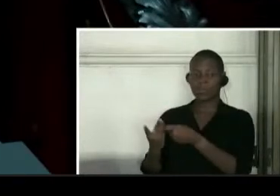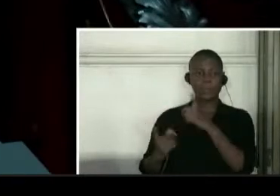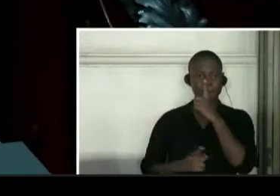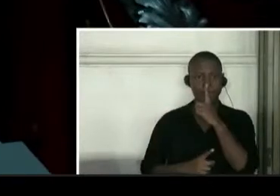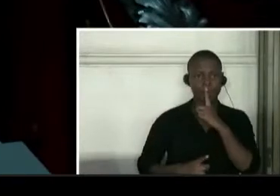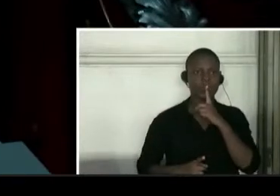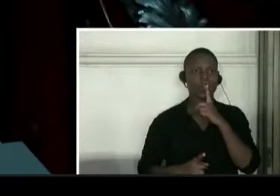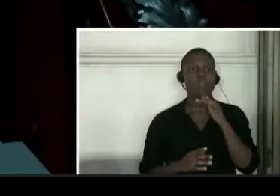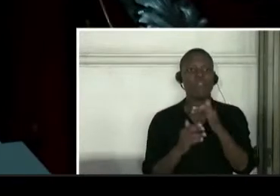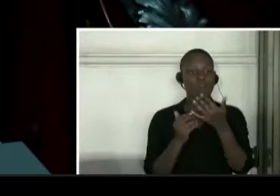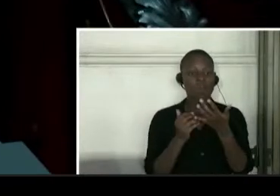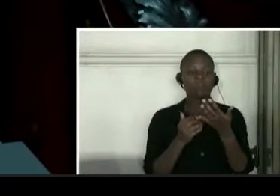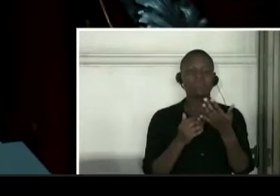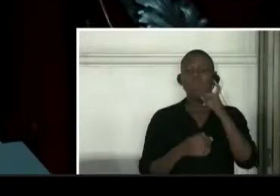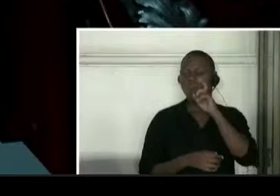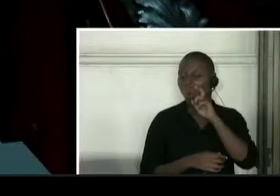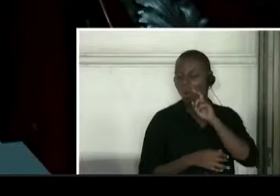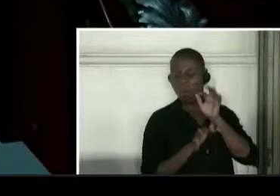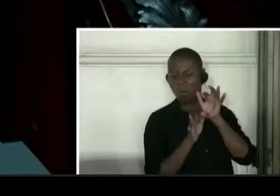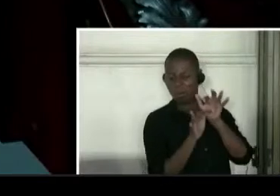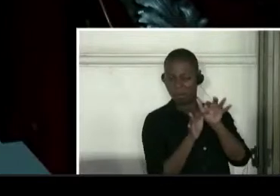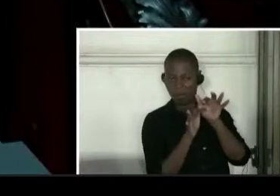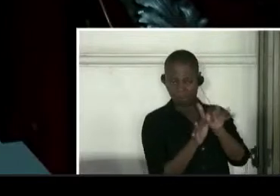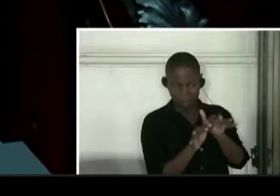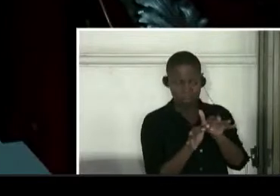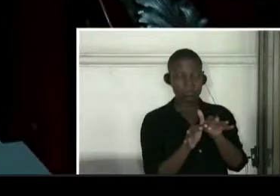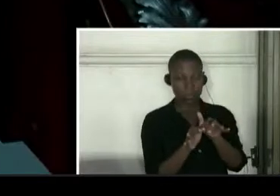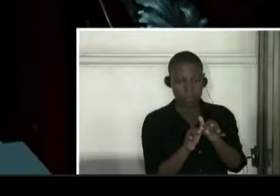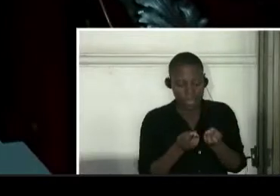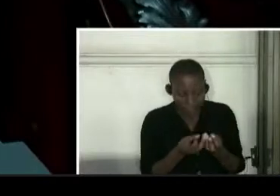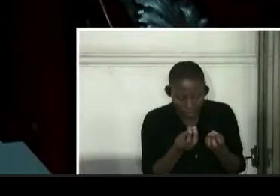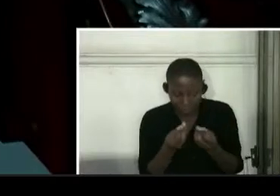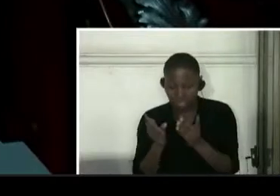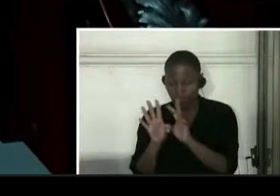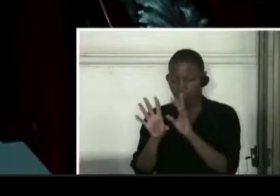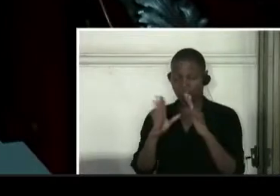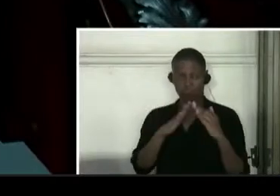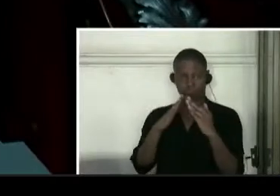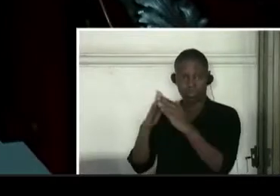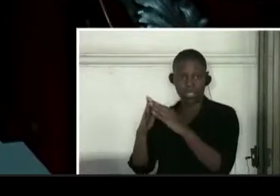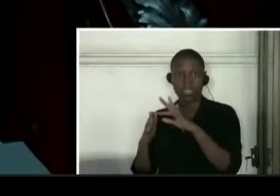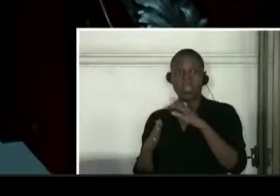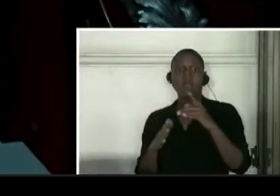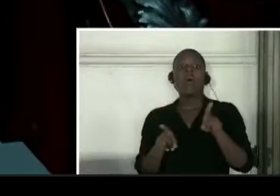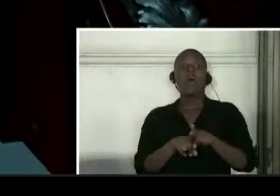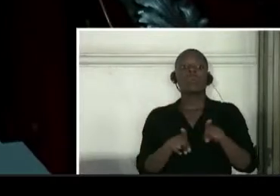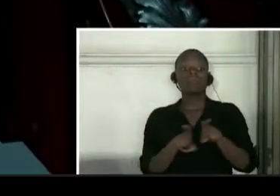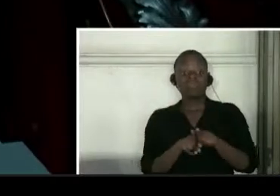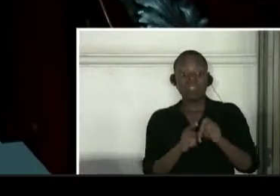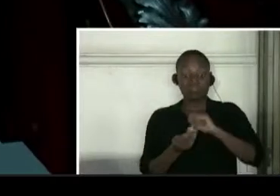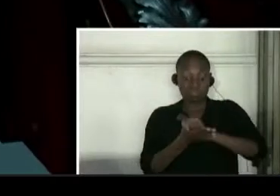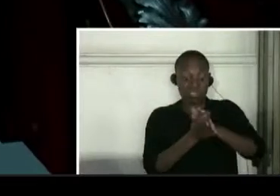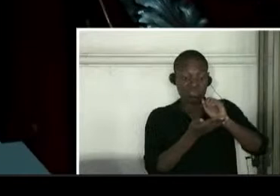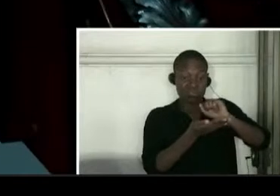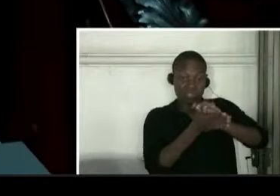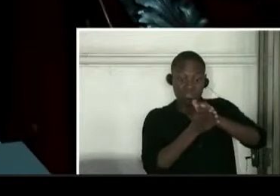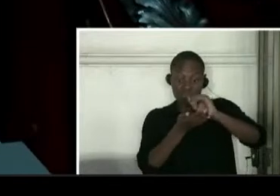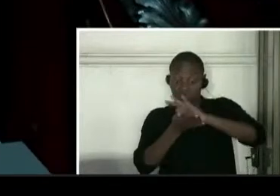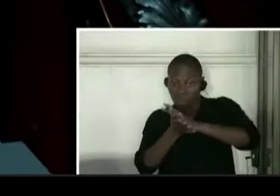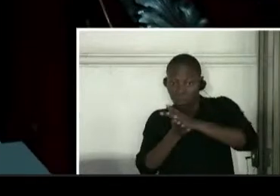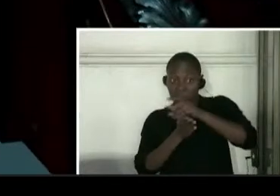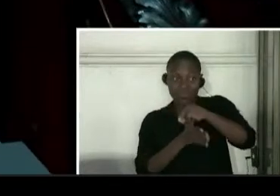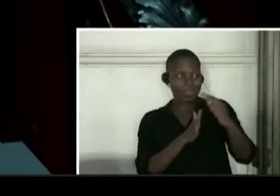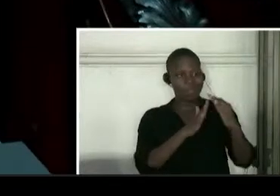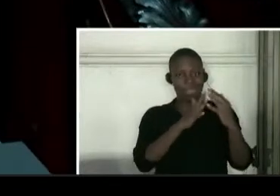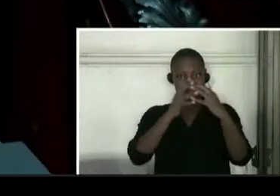senior citizen. The department has failed to deliver adequate on disaster housing, and the problem is piling